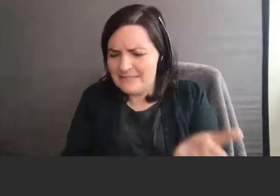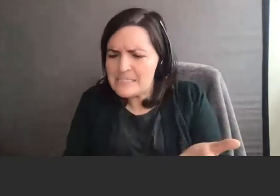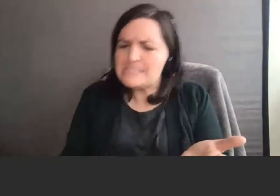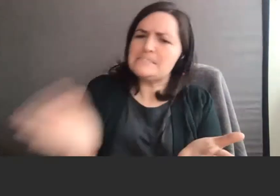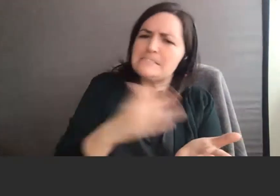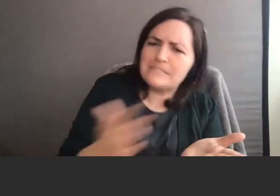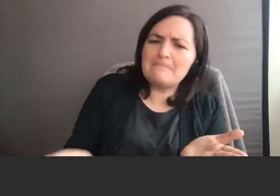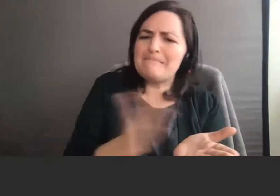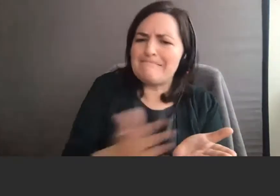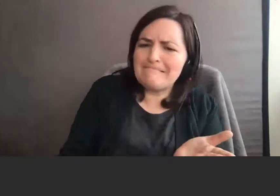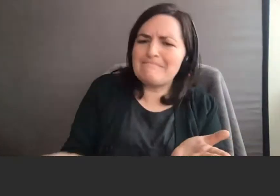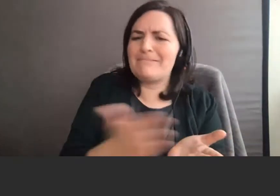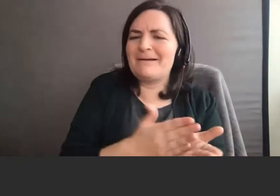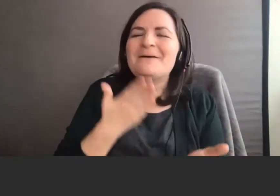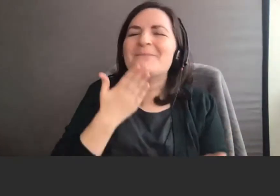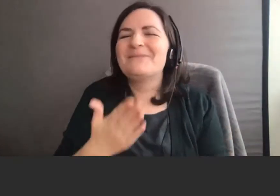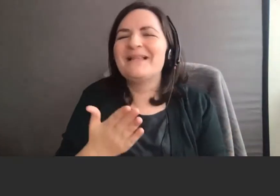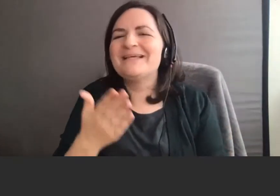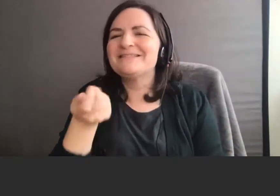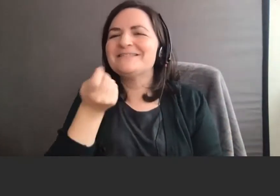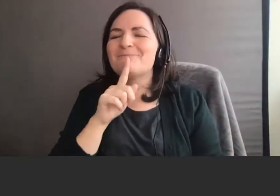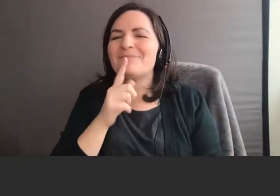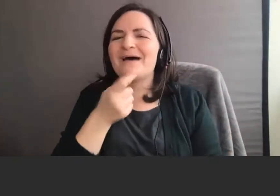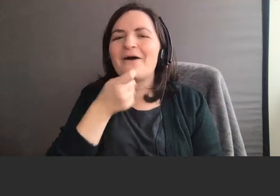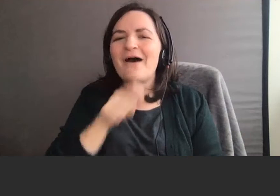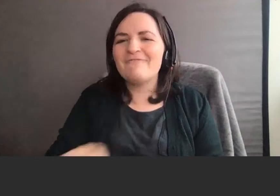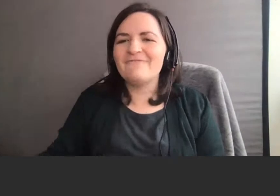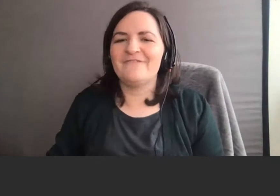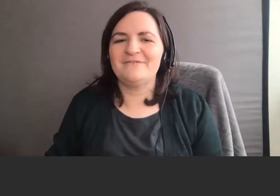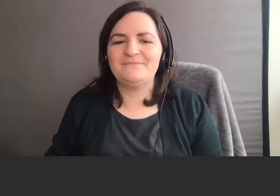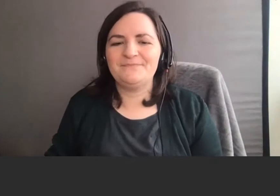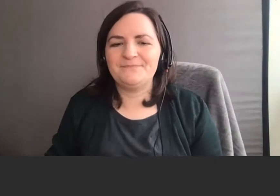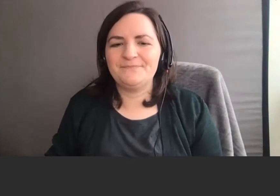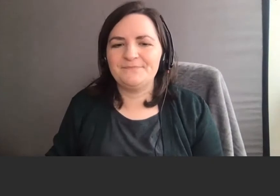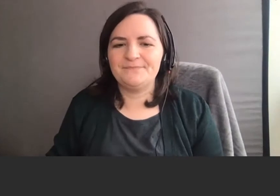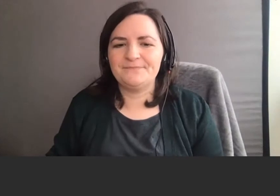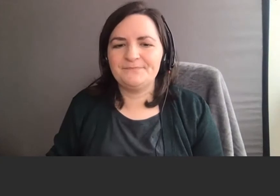switch off your mic, just check you've got it turned off, that would be really great.